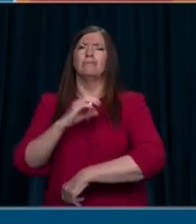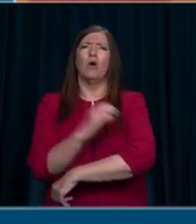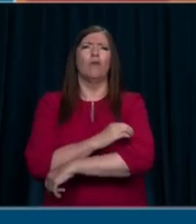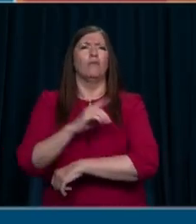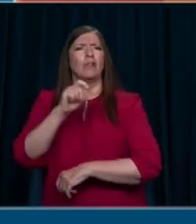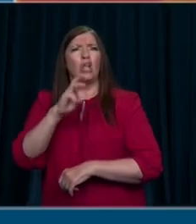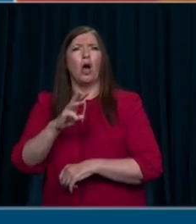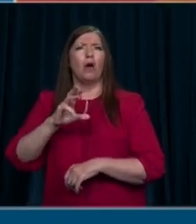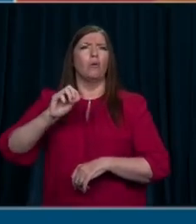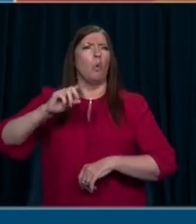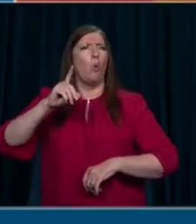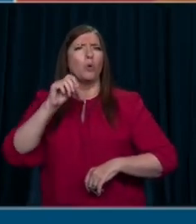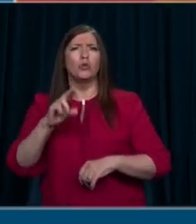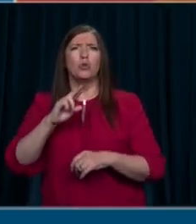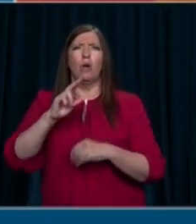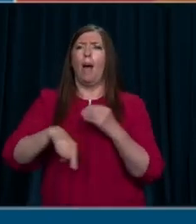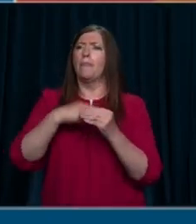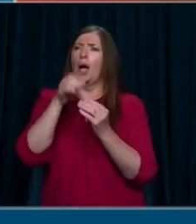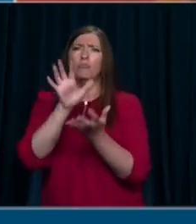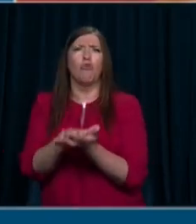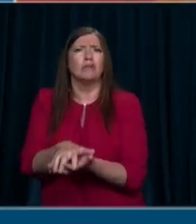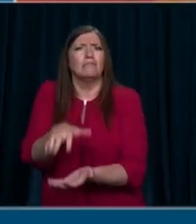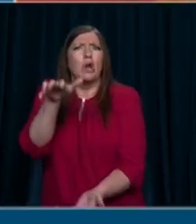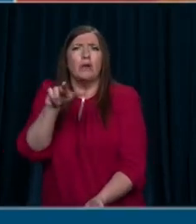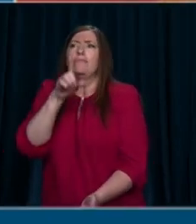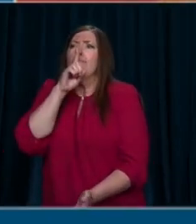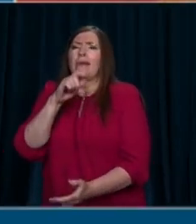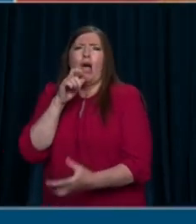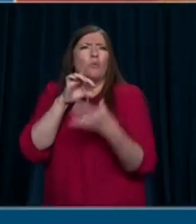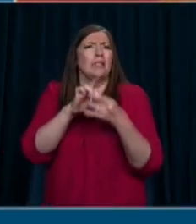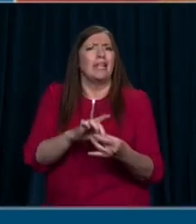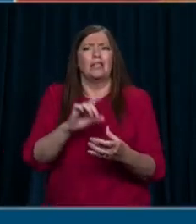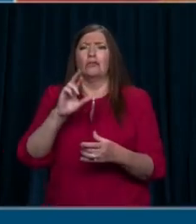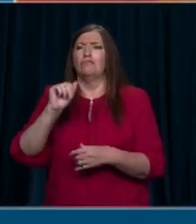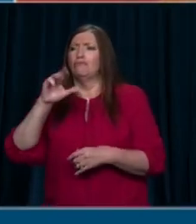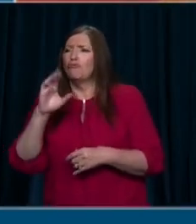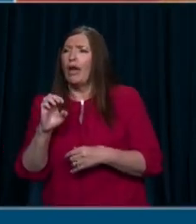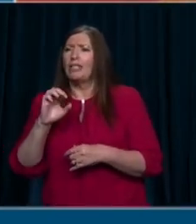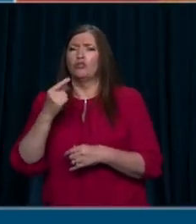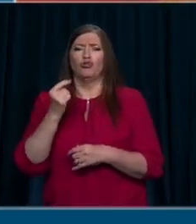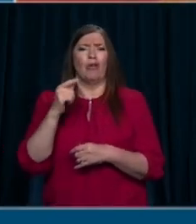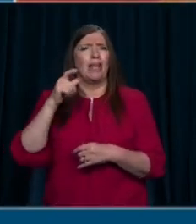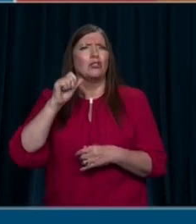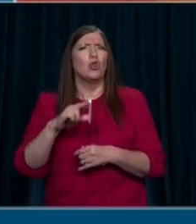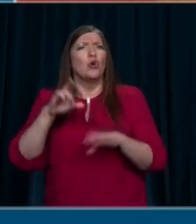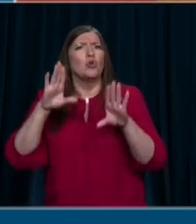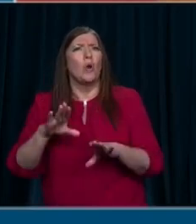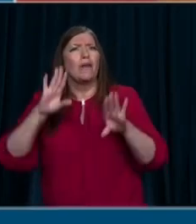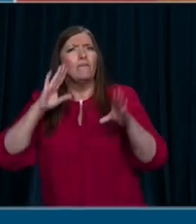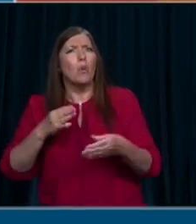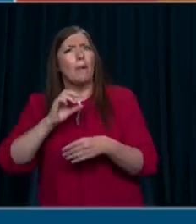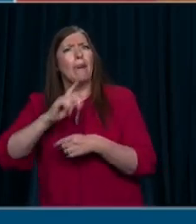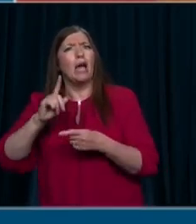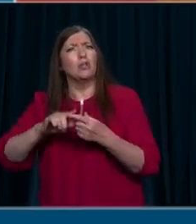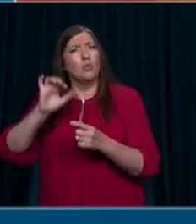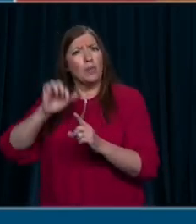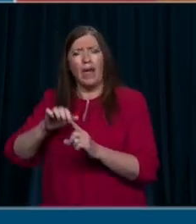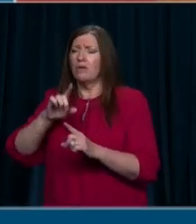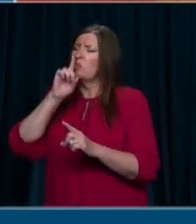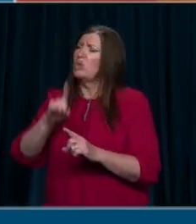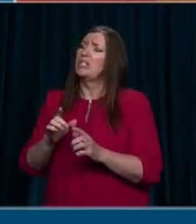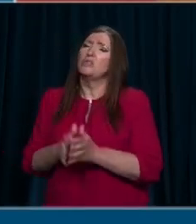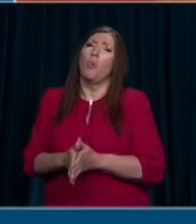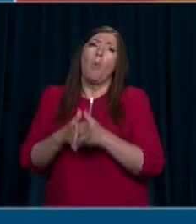order. His message was about prosperity. Didn't have to do with race or gender. It was a great focus, and we need to get back to that so desperately